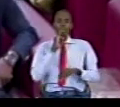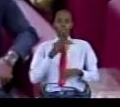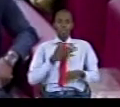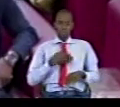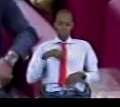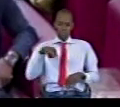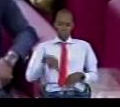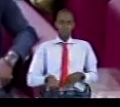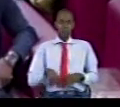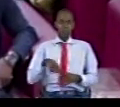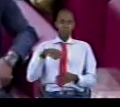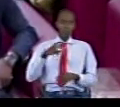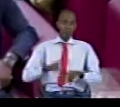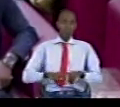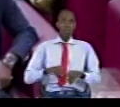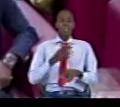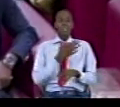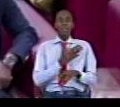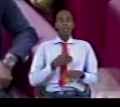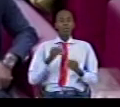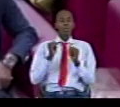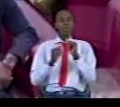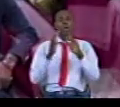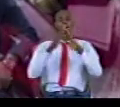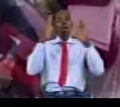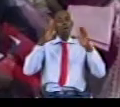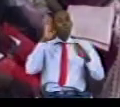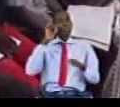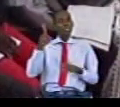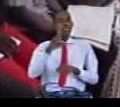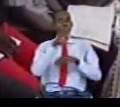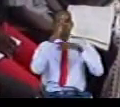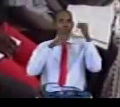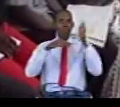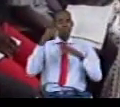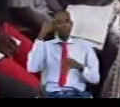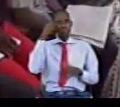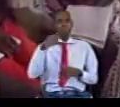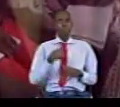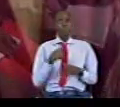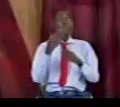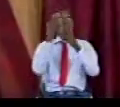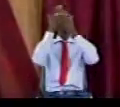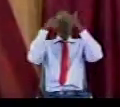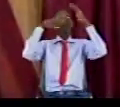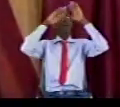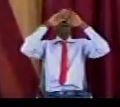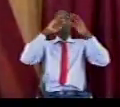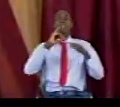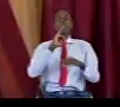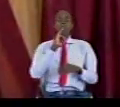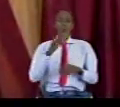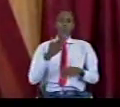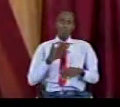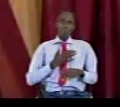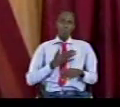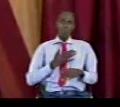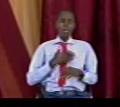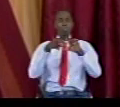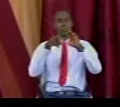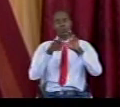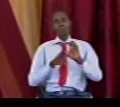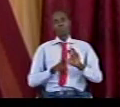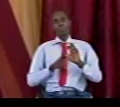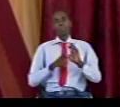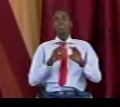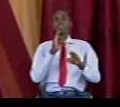ye build me, says the Lord? God says, heaven is my throne, is my dwelling place, is where